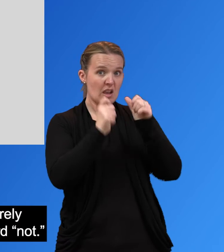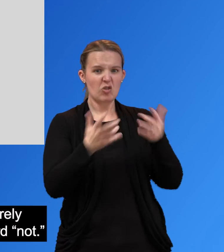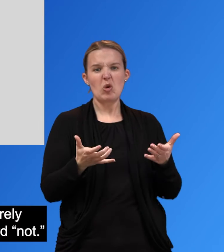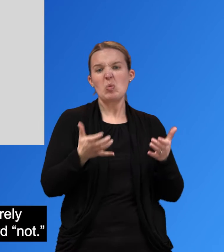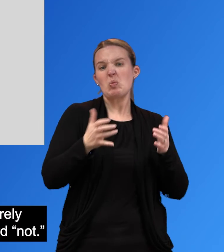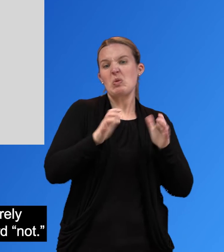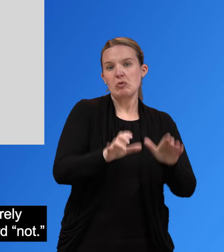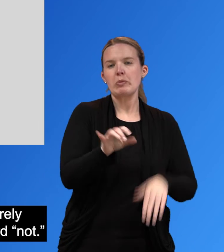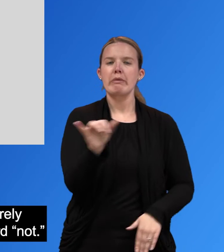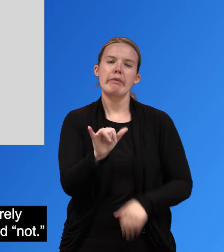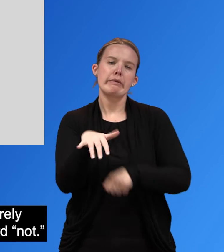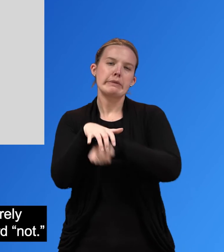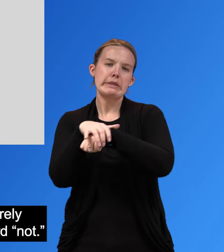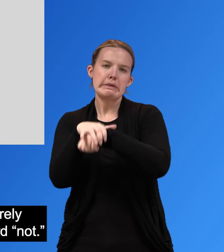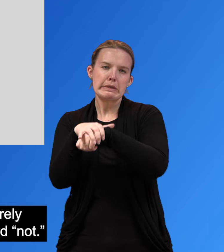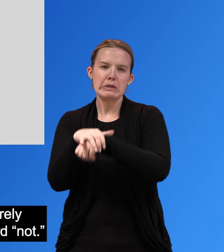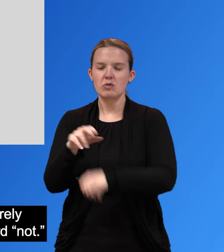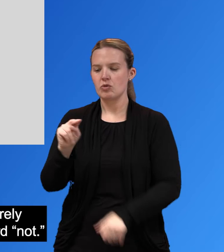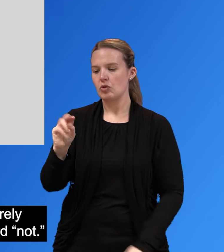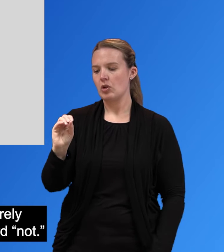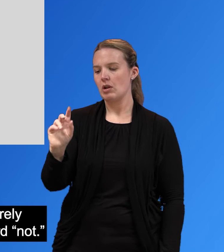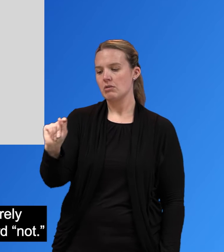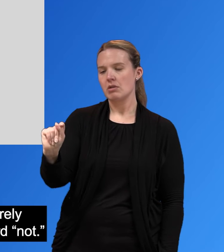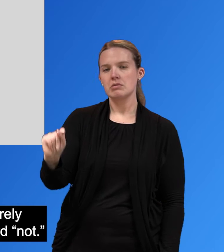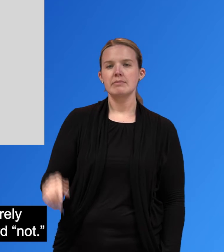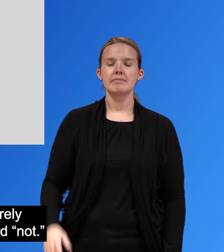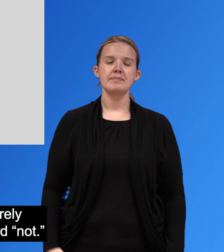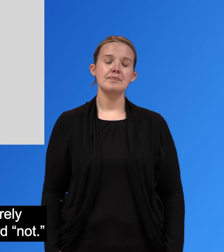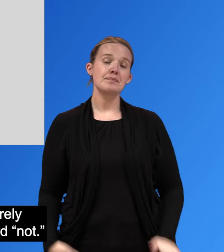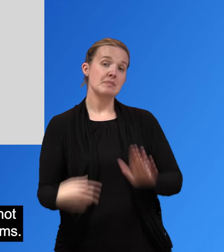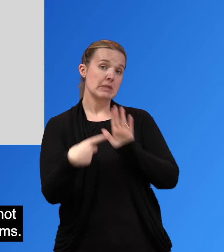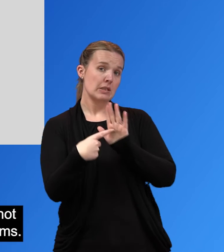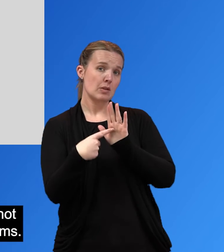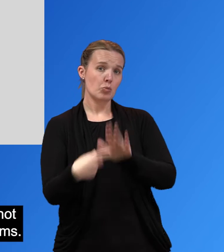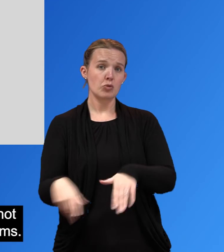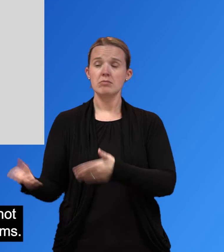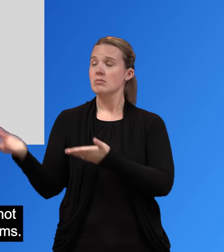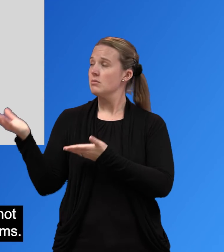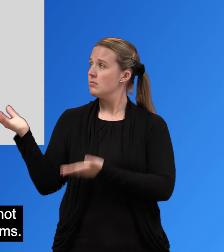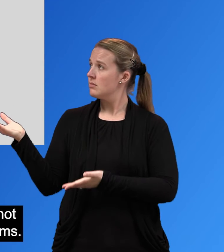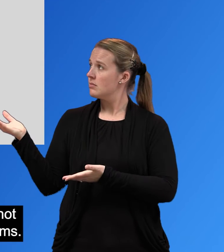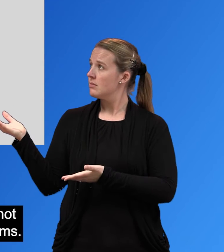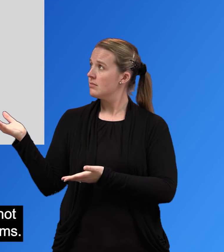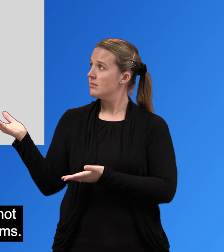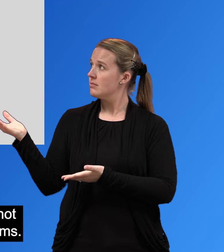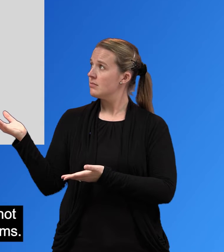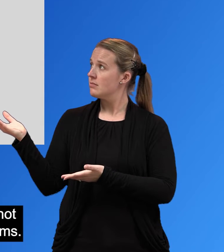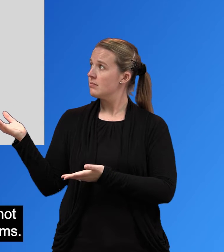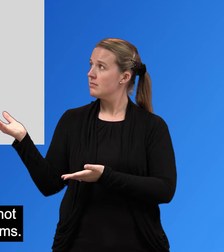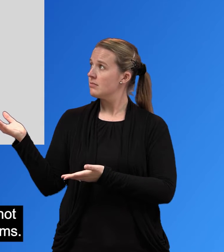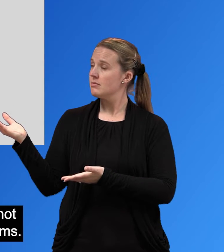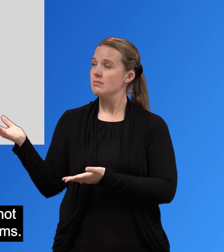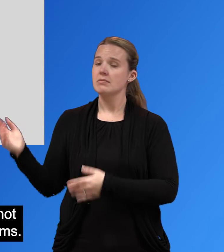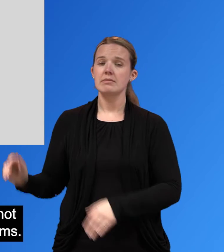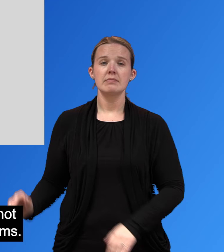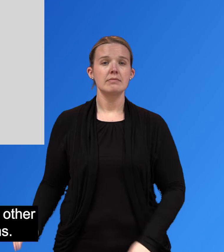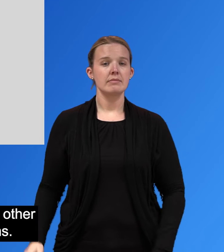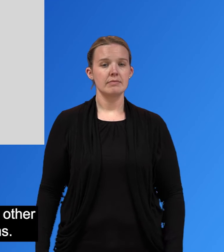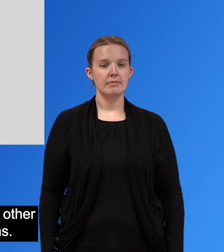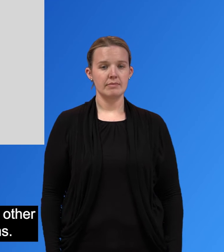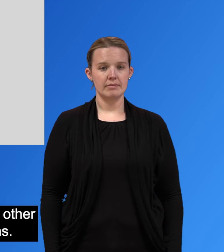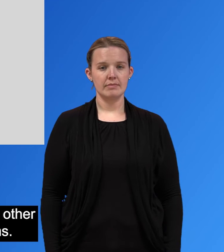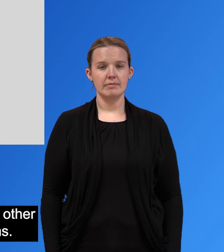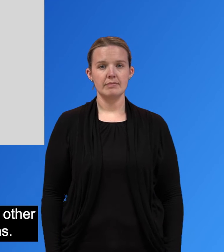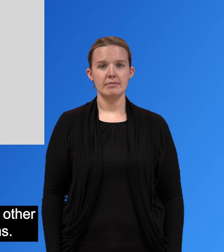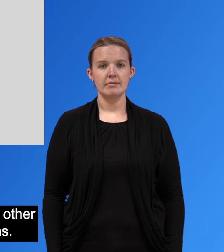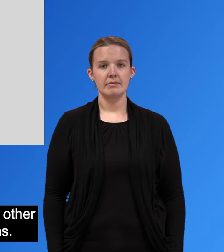Avoid negation entirely, including using the word not. Original: this is not all possible symptoms.